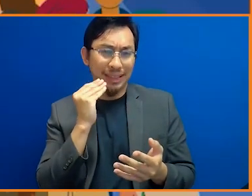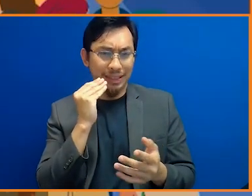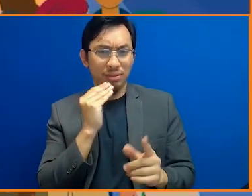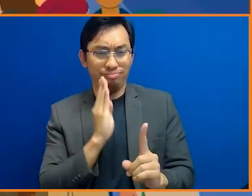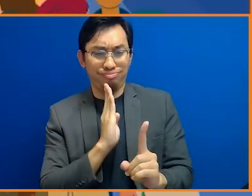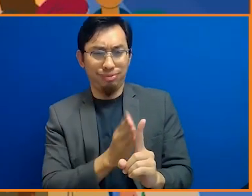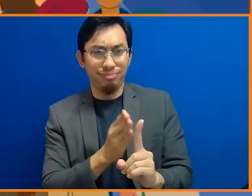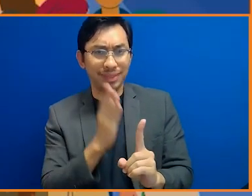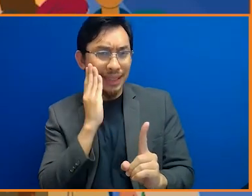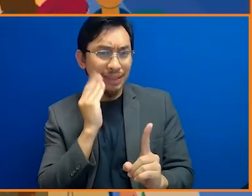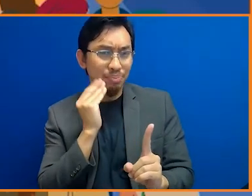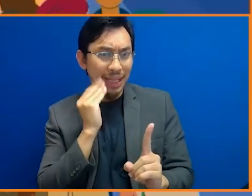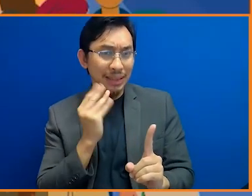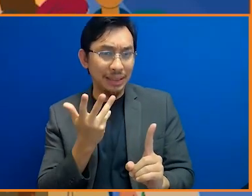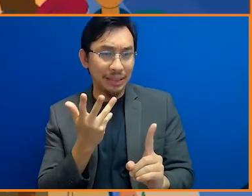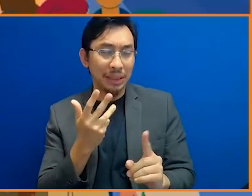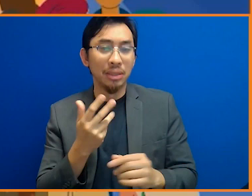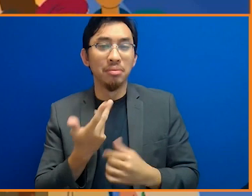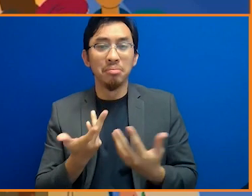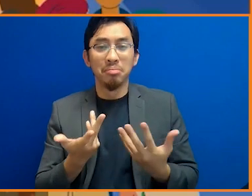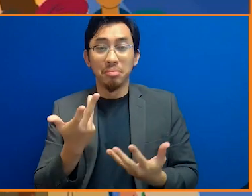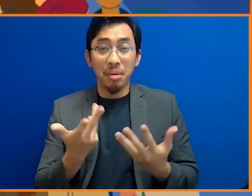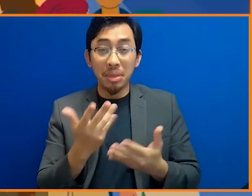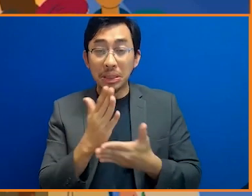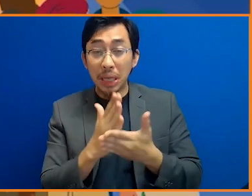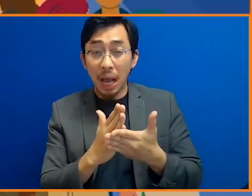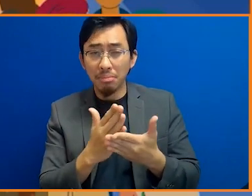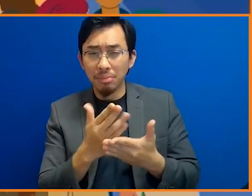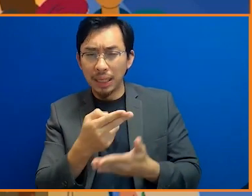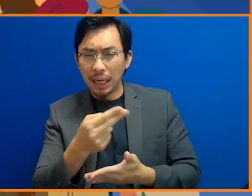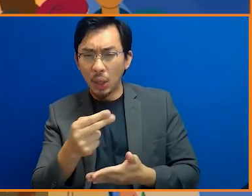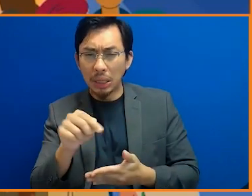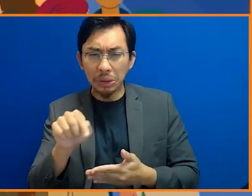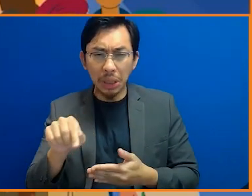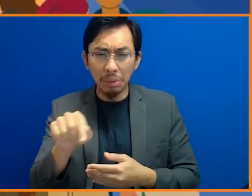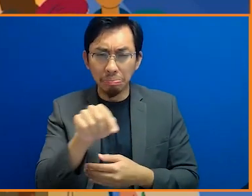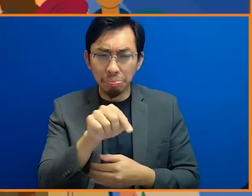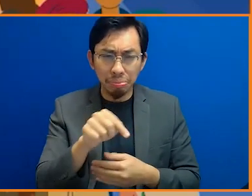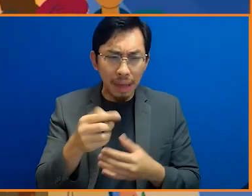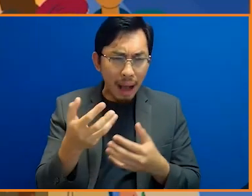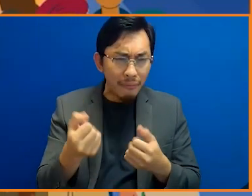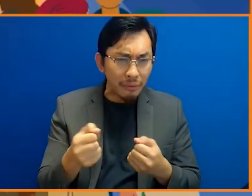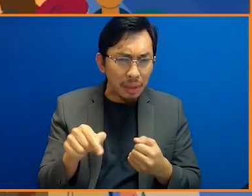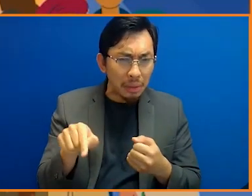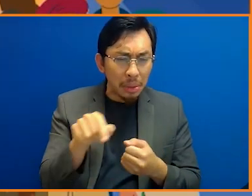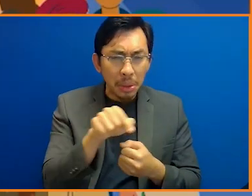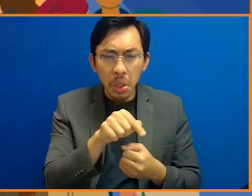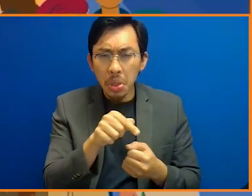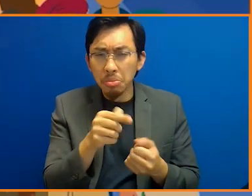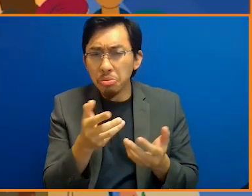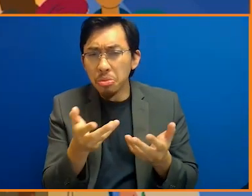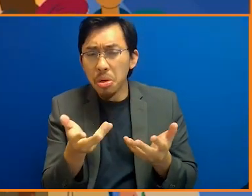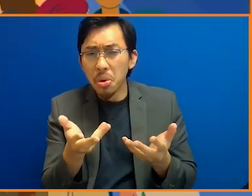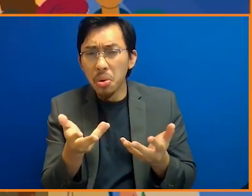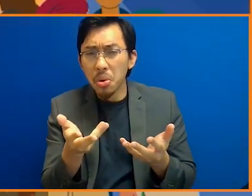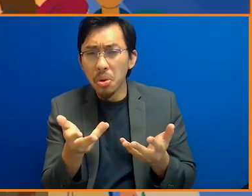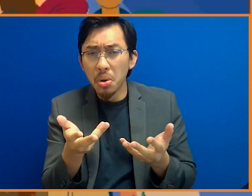direct experience. I'm not sure who are attending in the